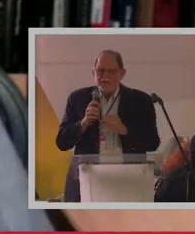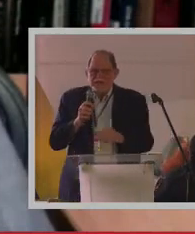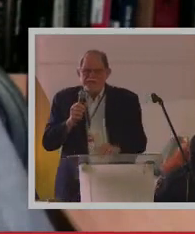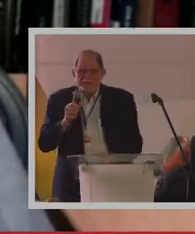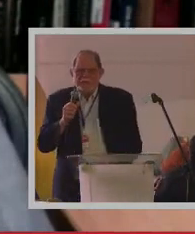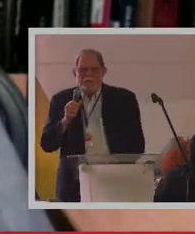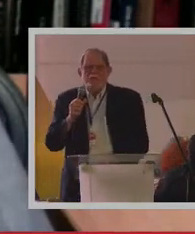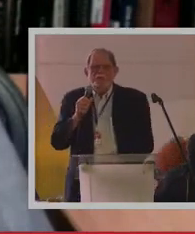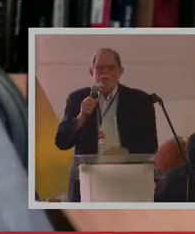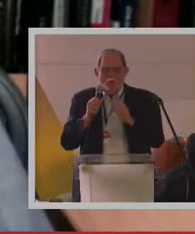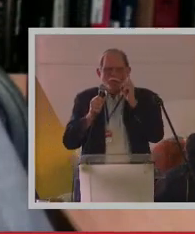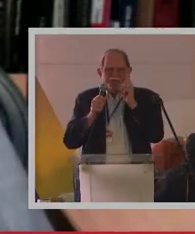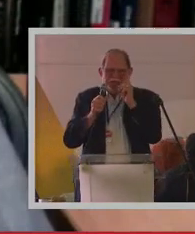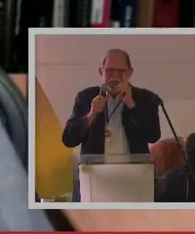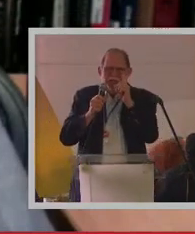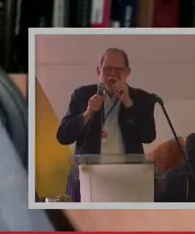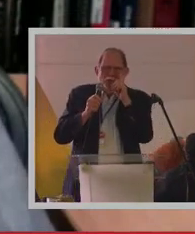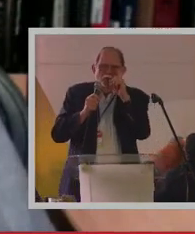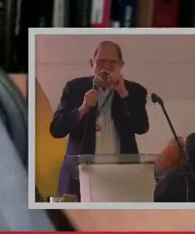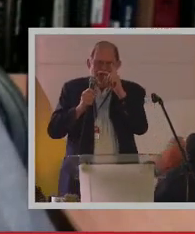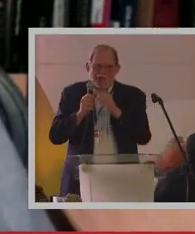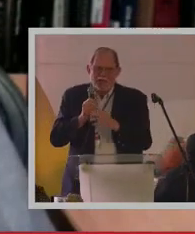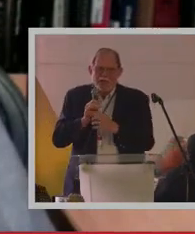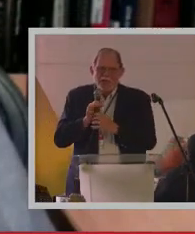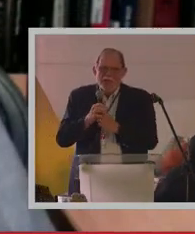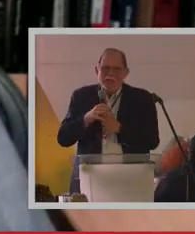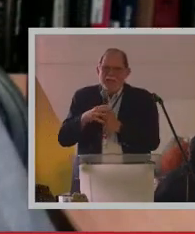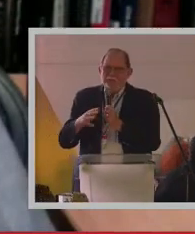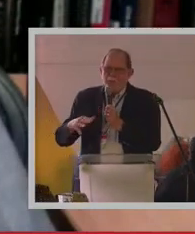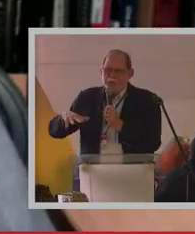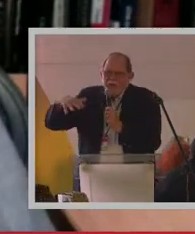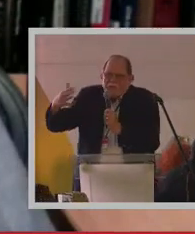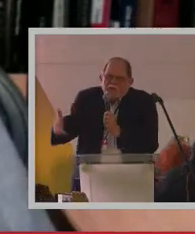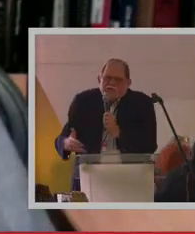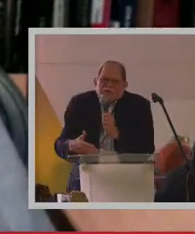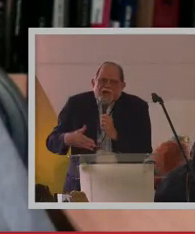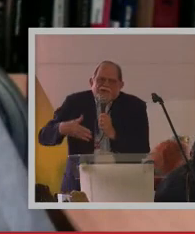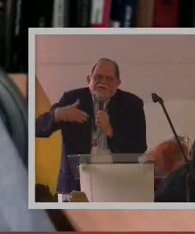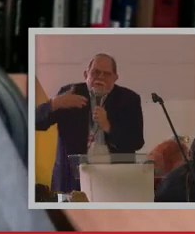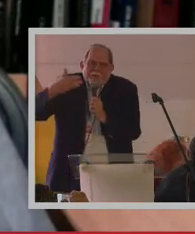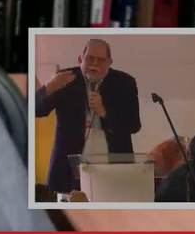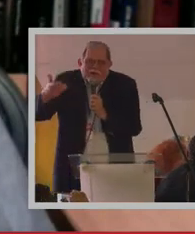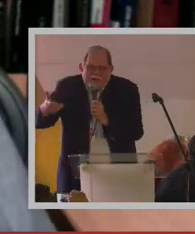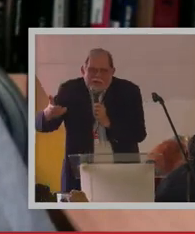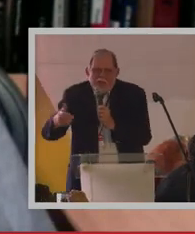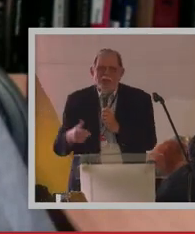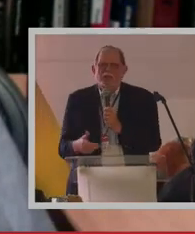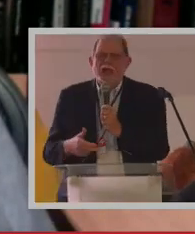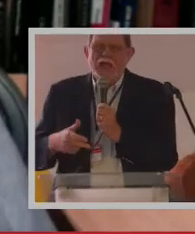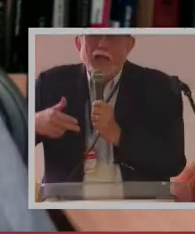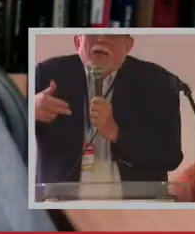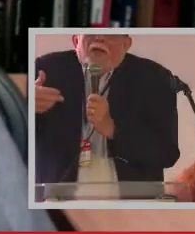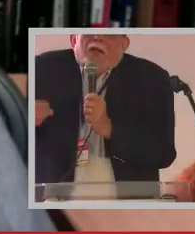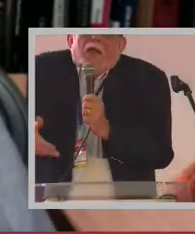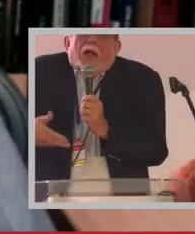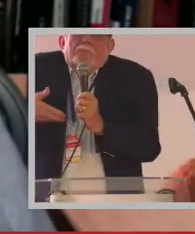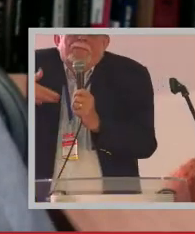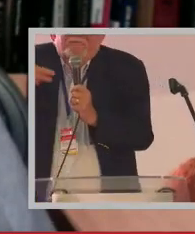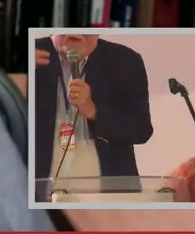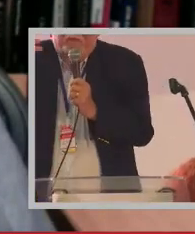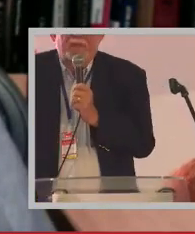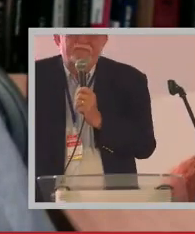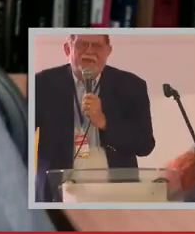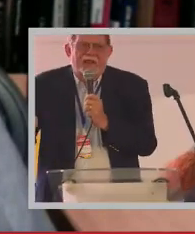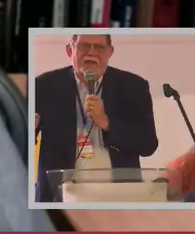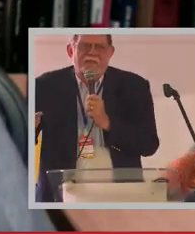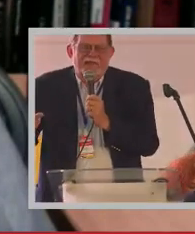Hay evidencia, pero no sin lucha, que podemos transformar la